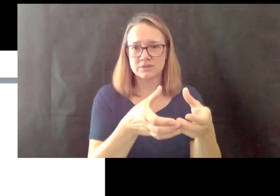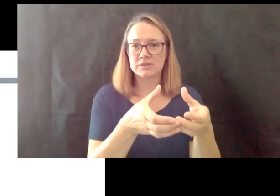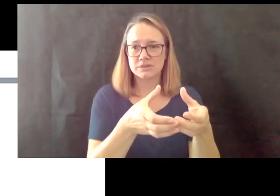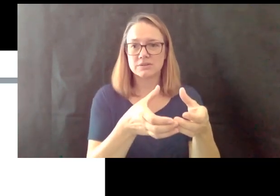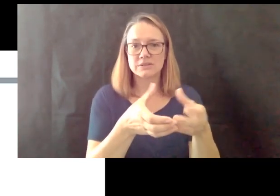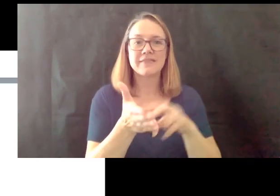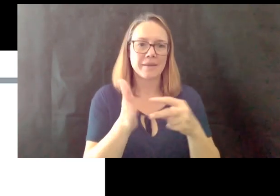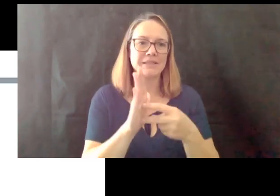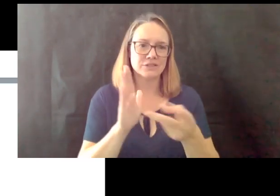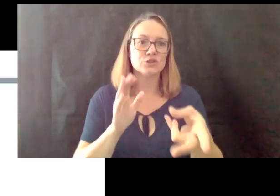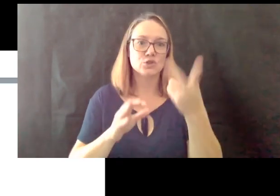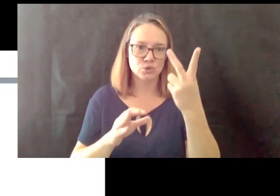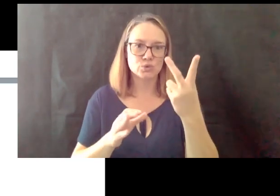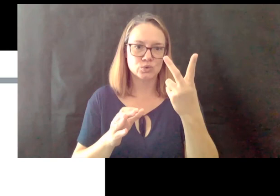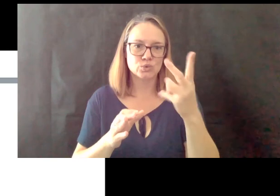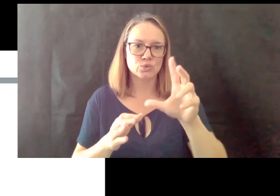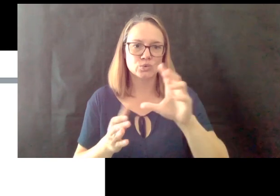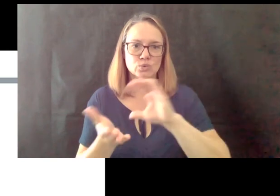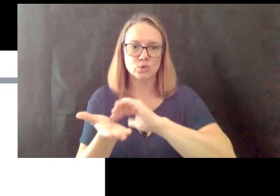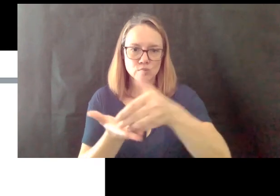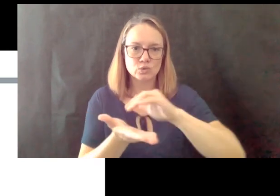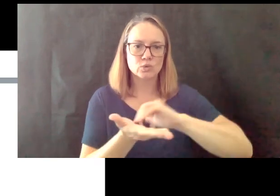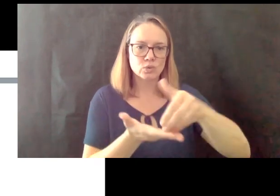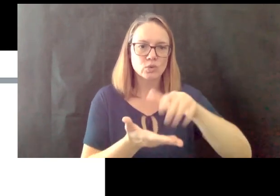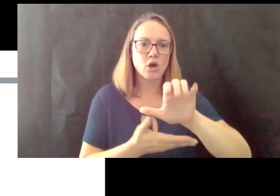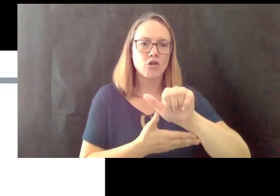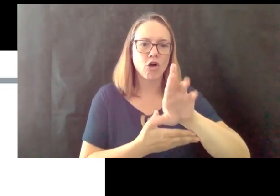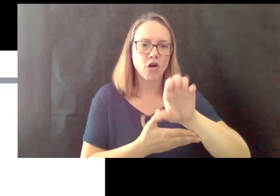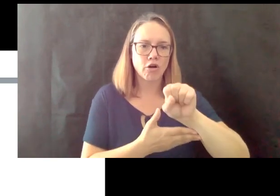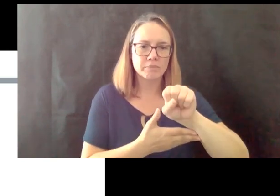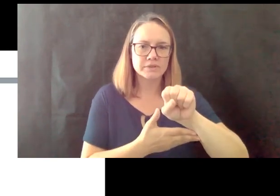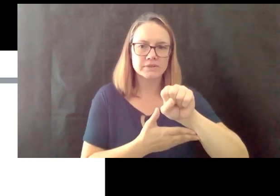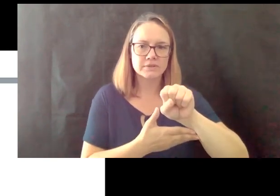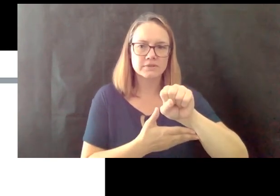there, is equated to two servings of carbs.